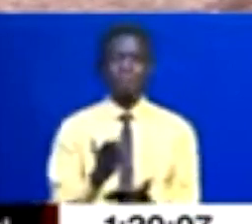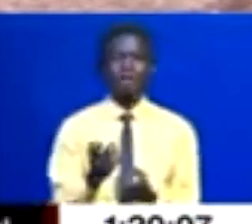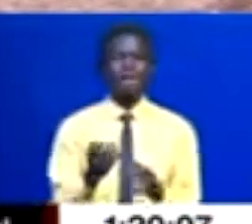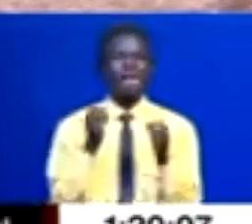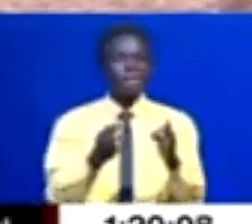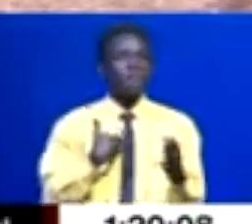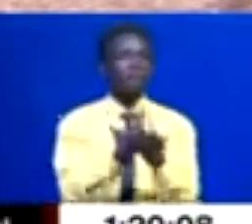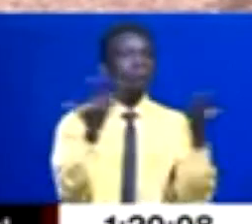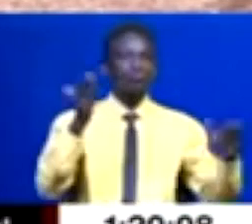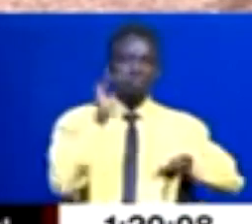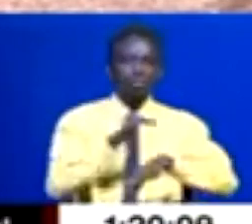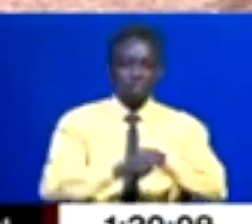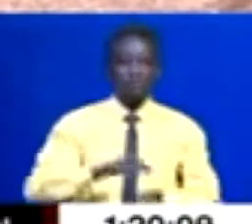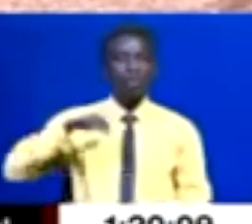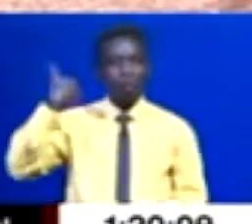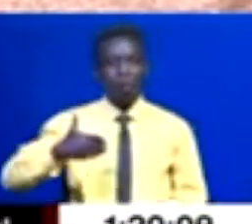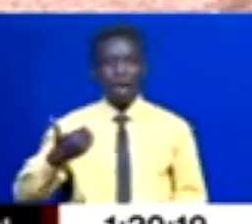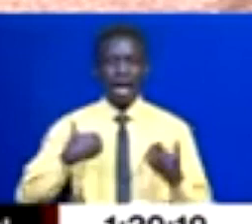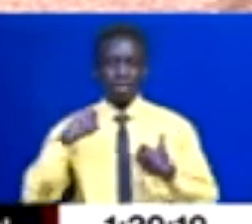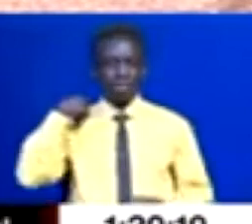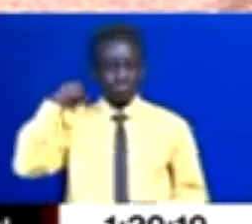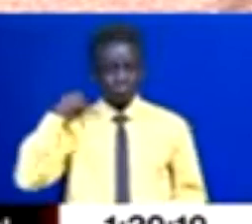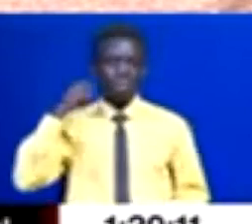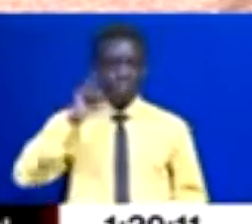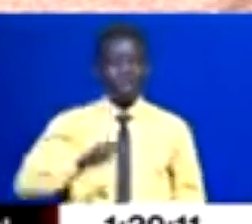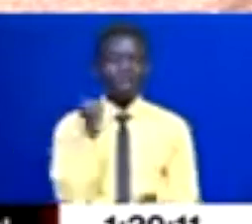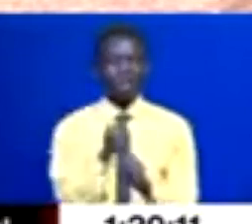good, there is always a sacrifice to be made.